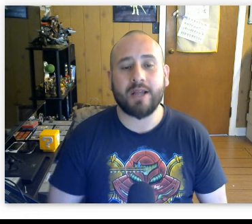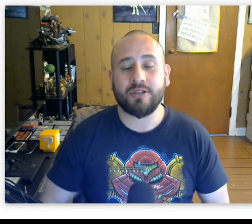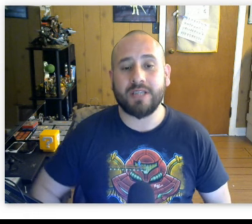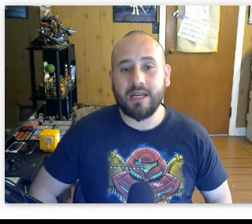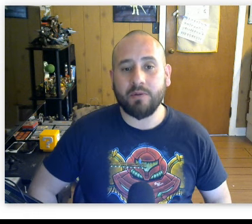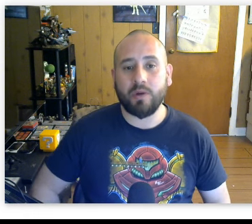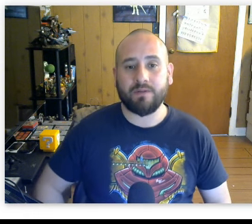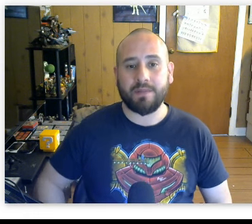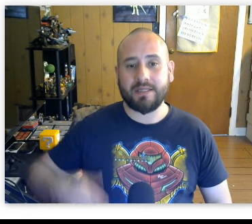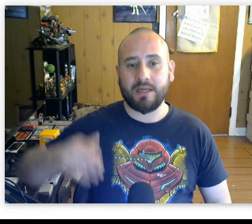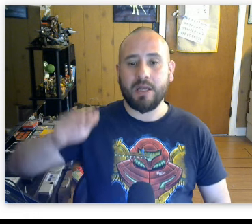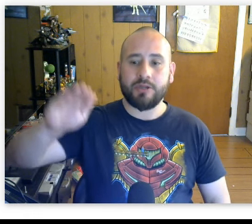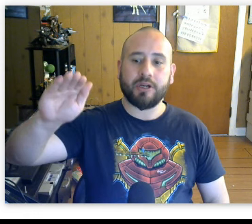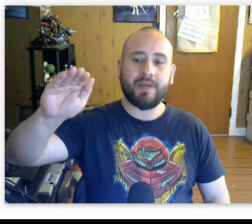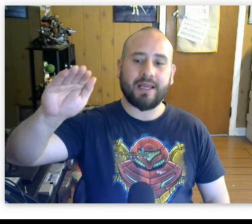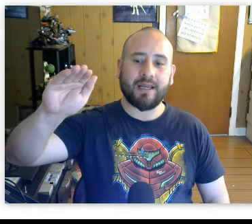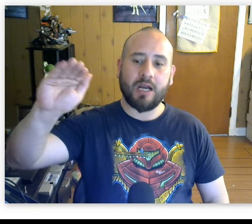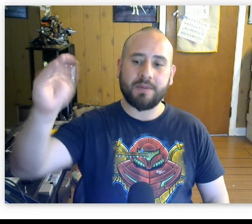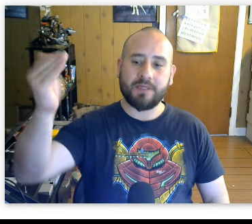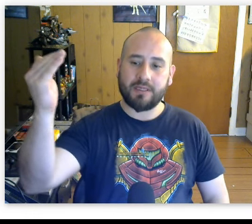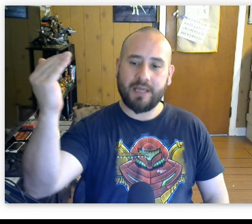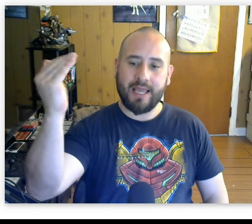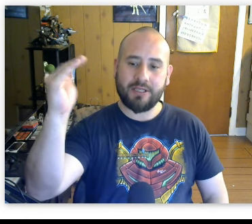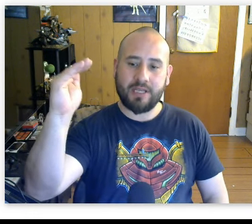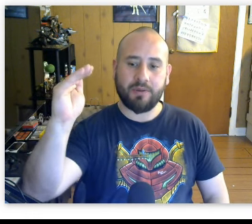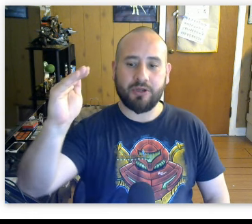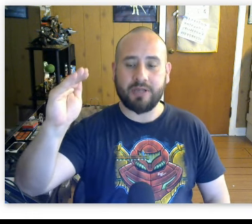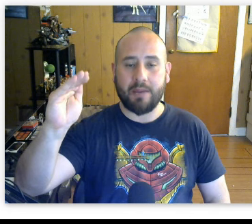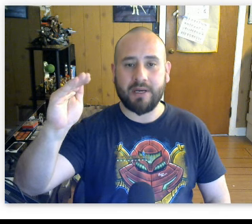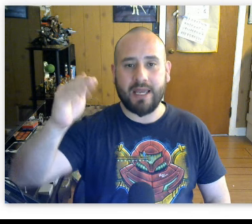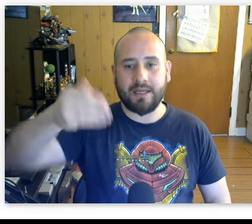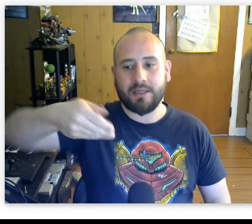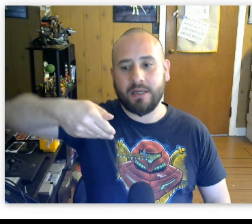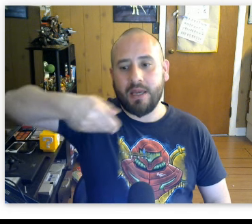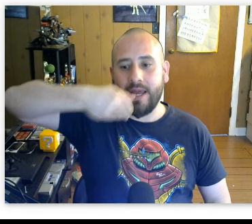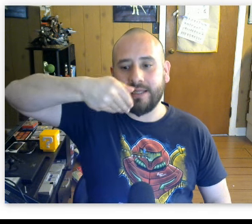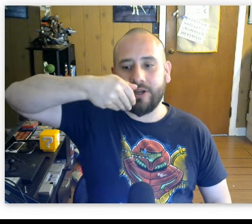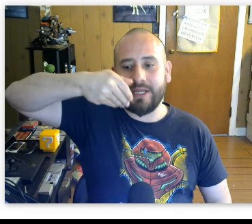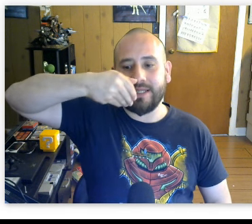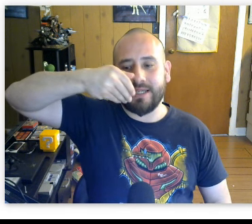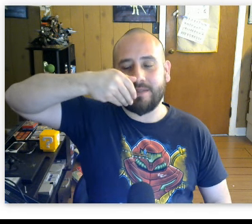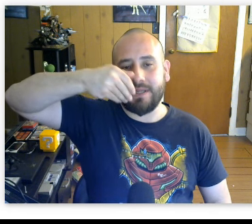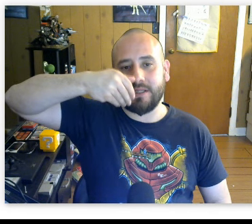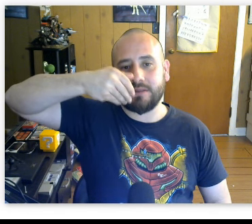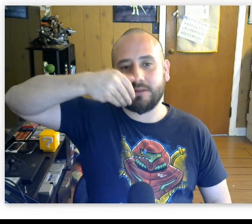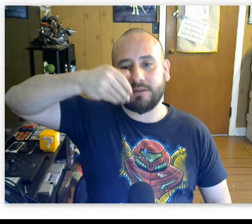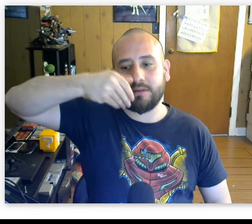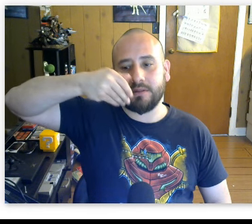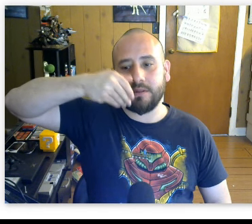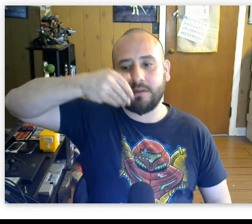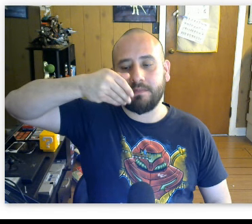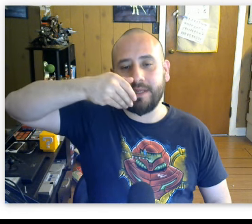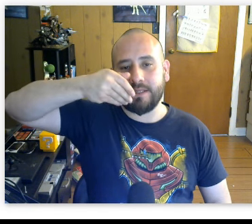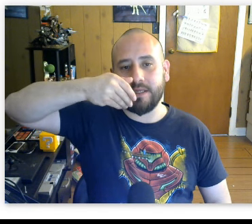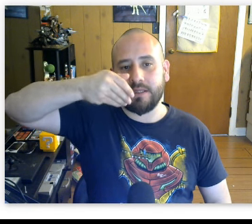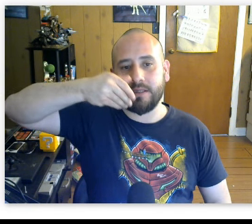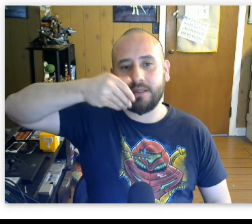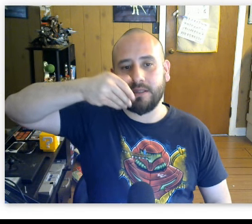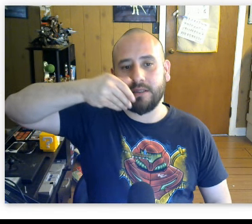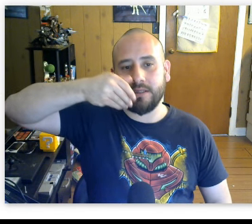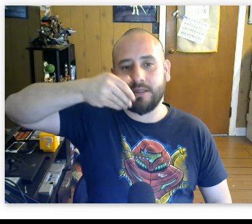All right, so sign number one for pizza. You're going to make like a cupped hand shape with your dominant hand, and it's like you're eating a slice of pizza.